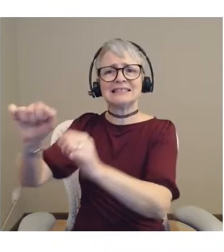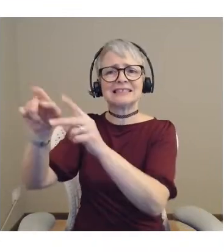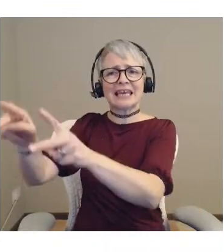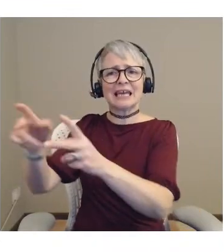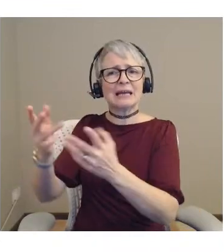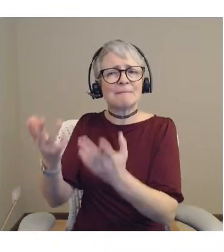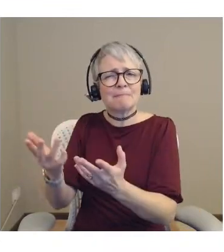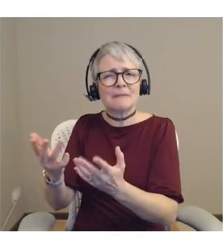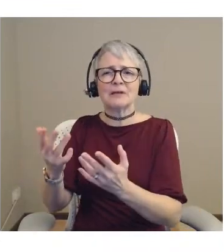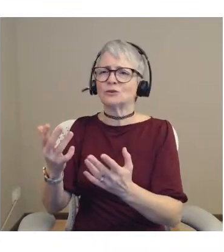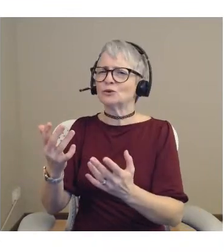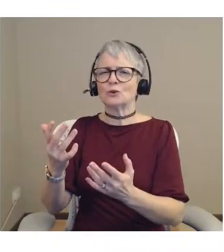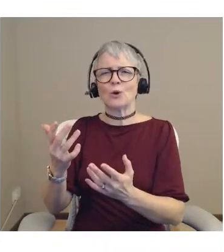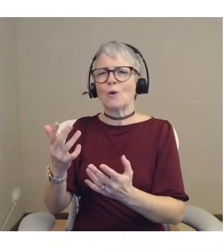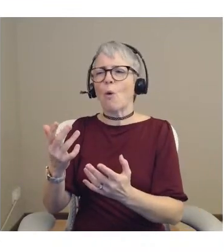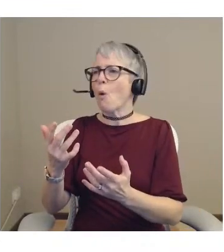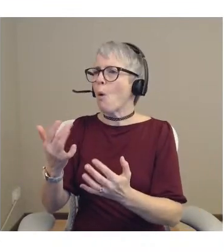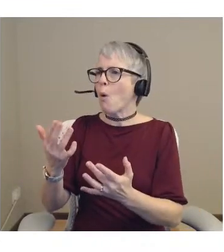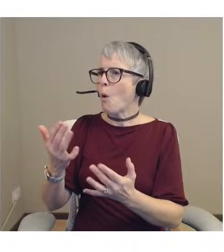refund